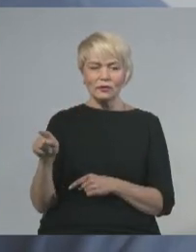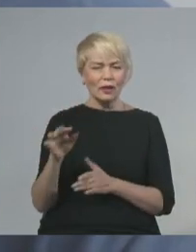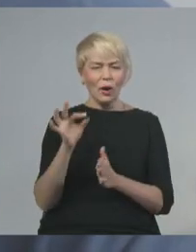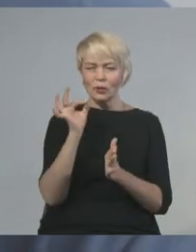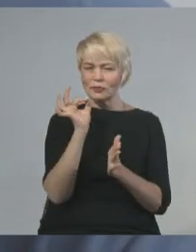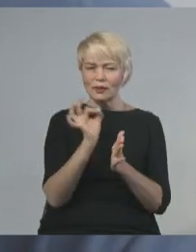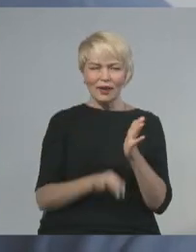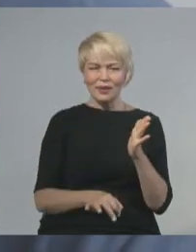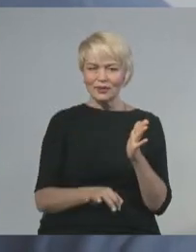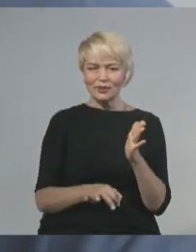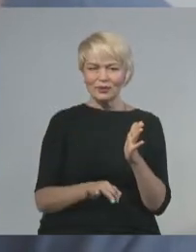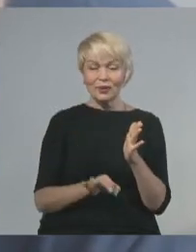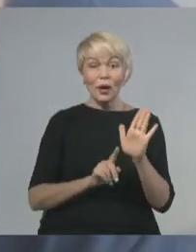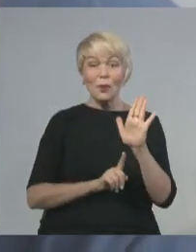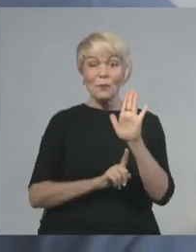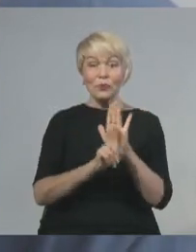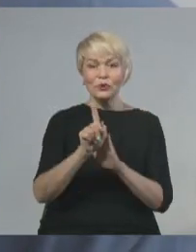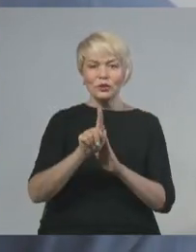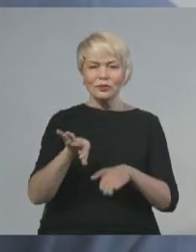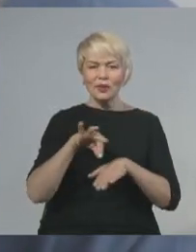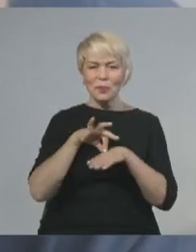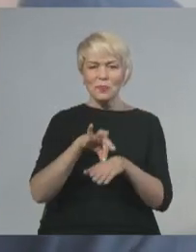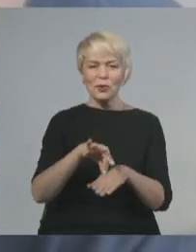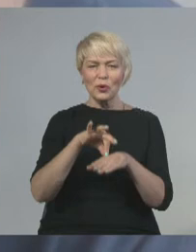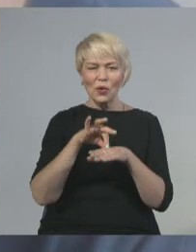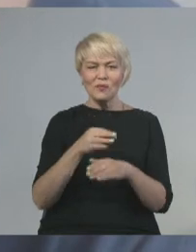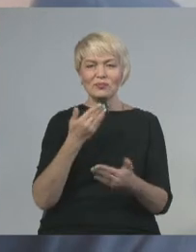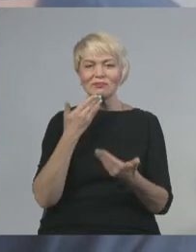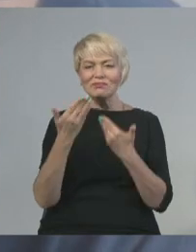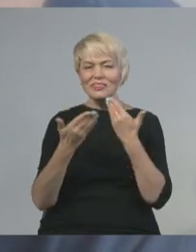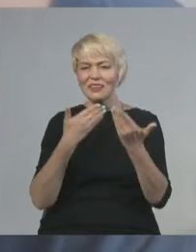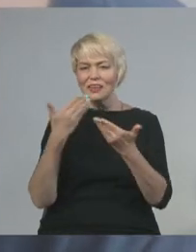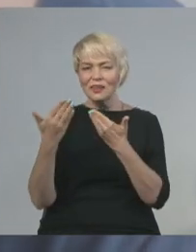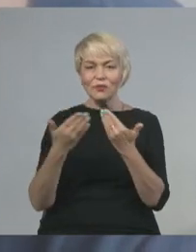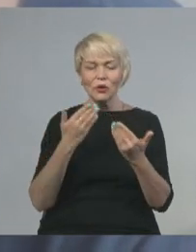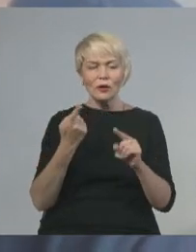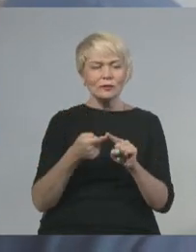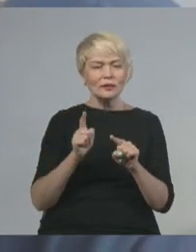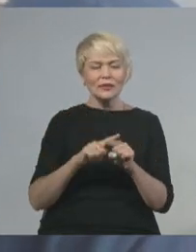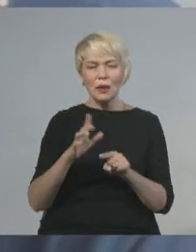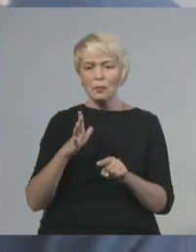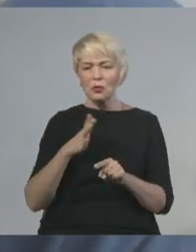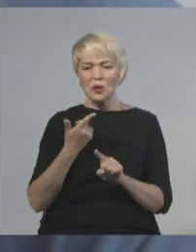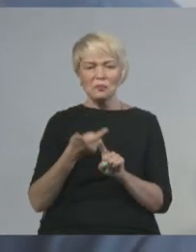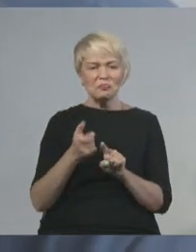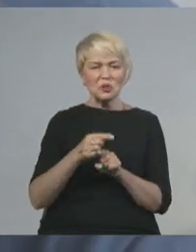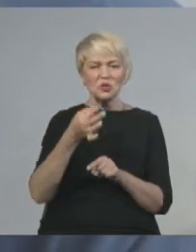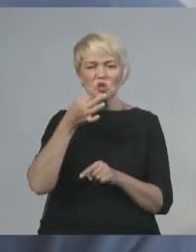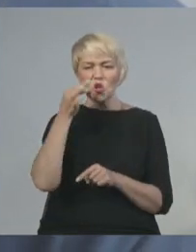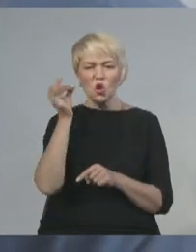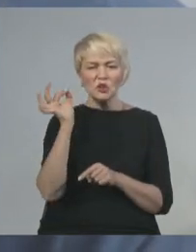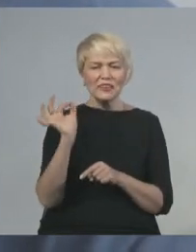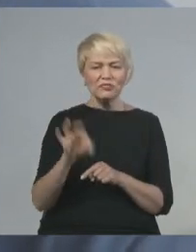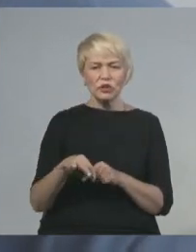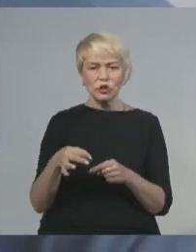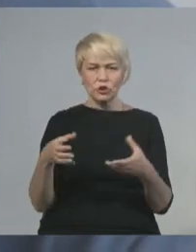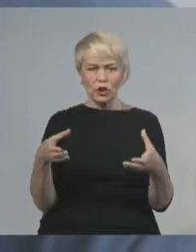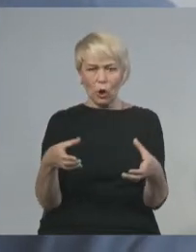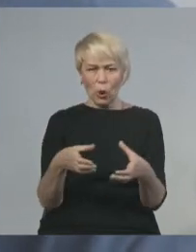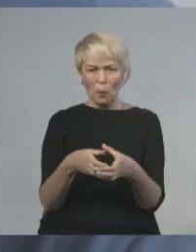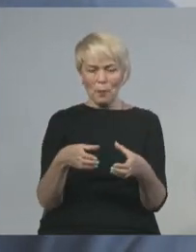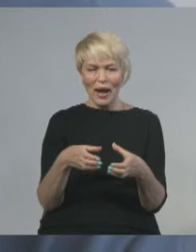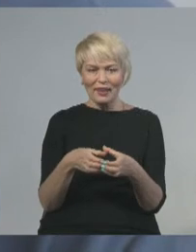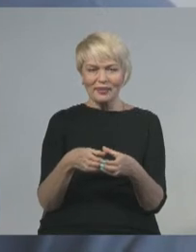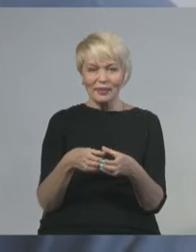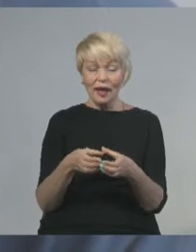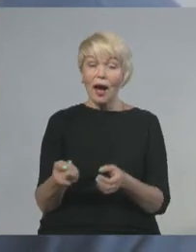up-to-date interview they are both very experienced people so they started years and now obviously they were scared as